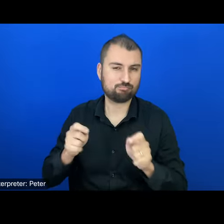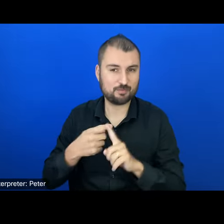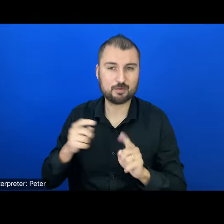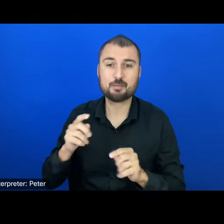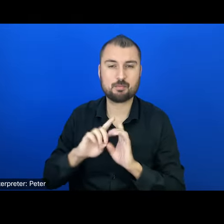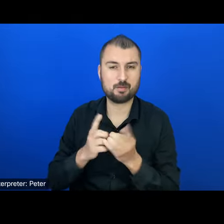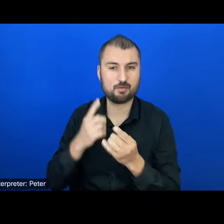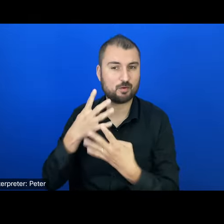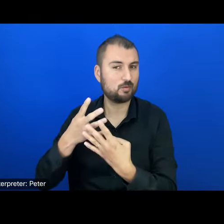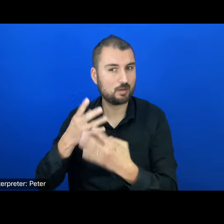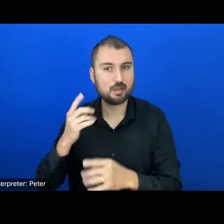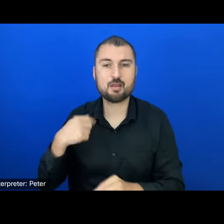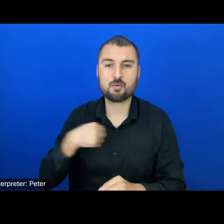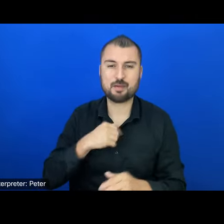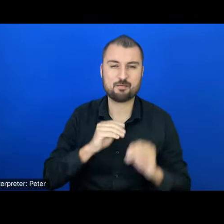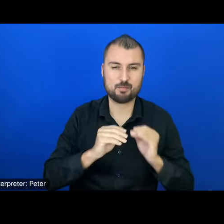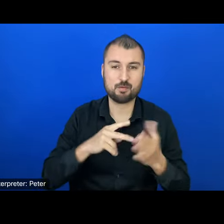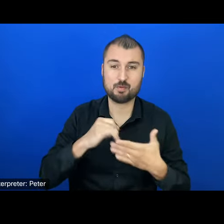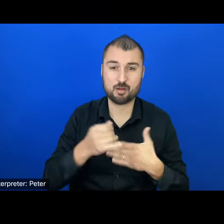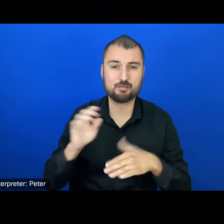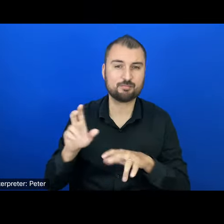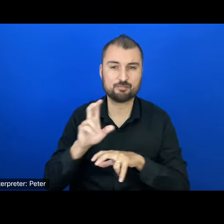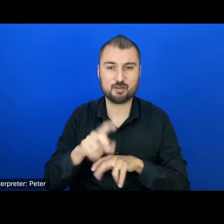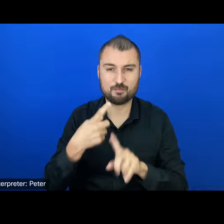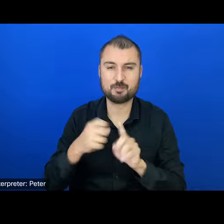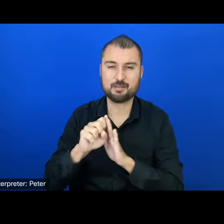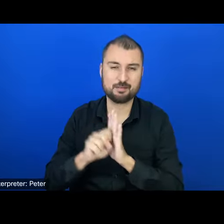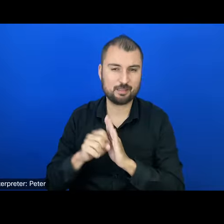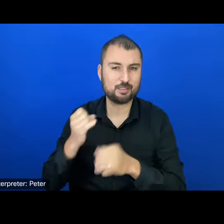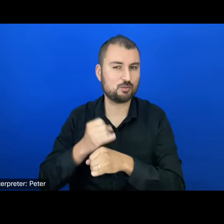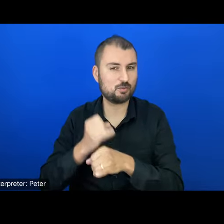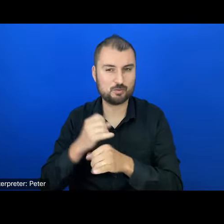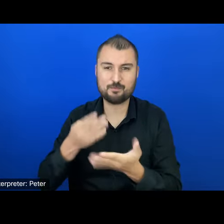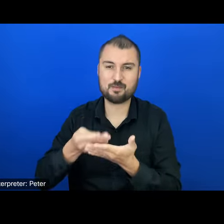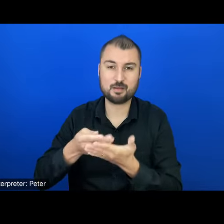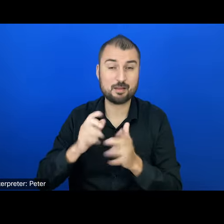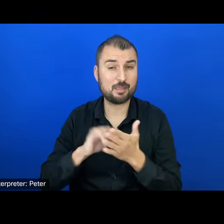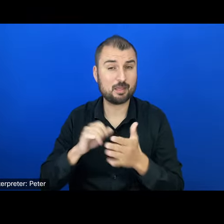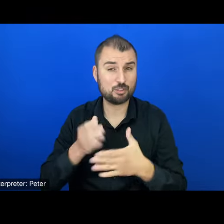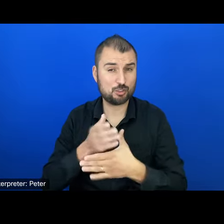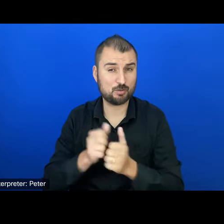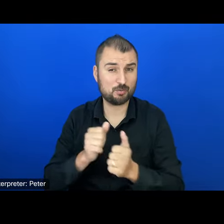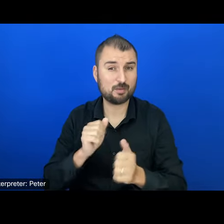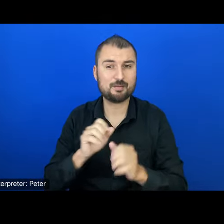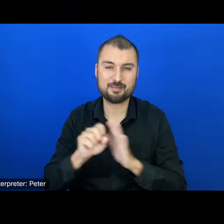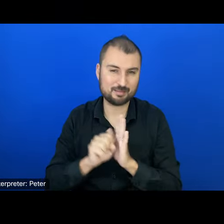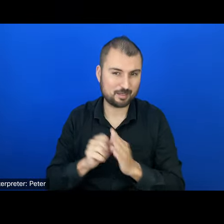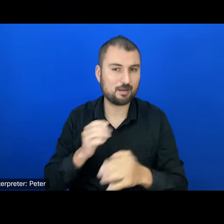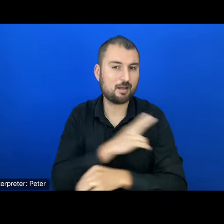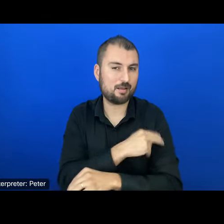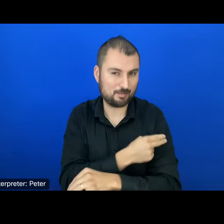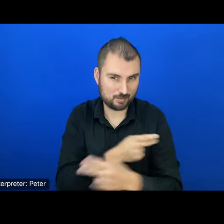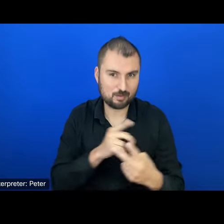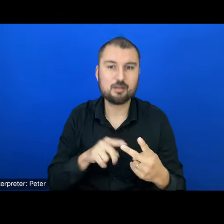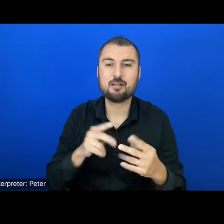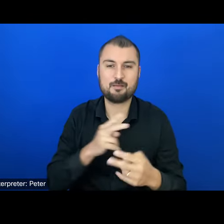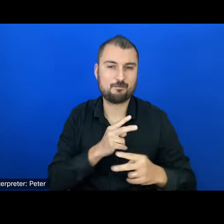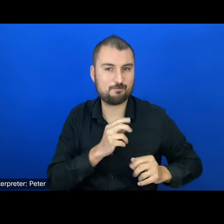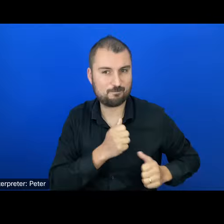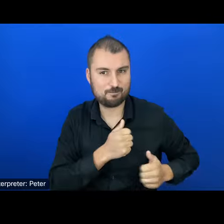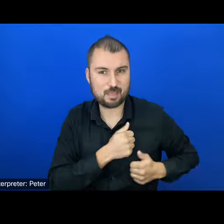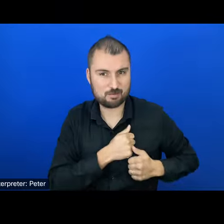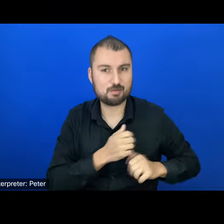rehab and repair projects are funded through the State Institutions Building Fund, which is shared with the state hospitals, the veterans' homes, and schools for the blind